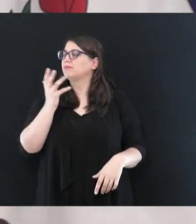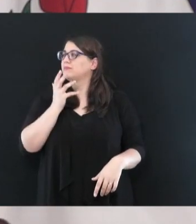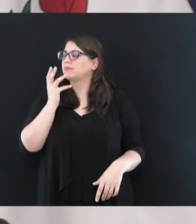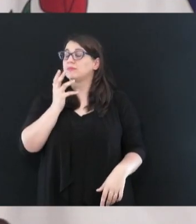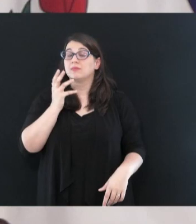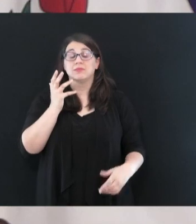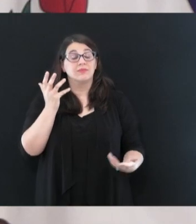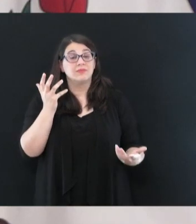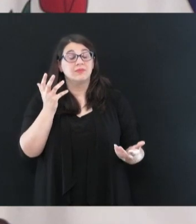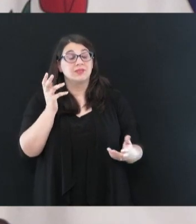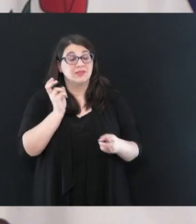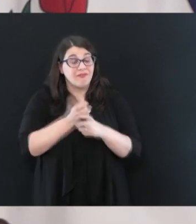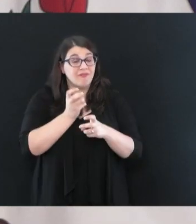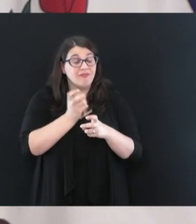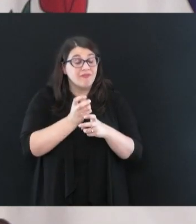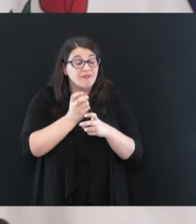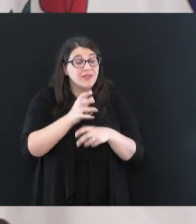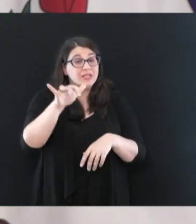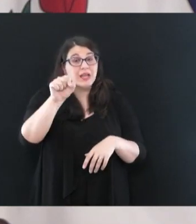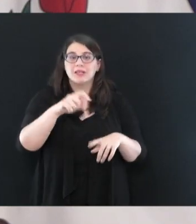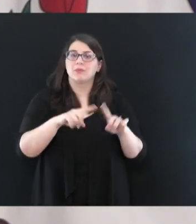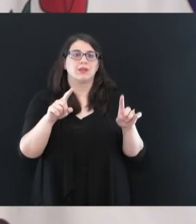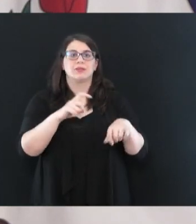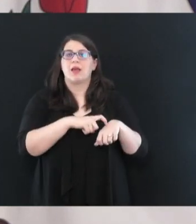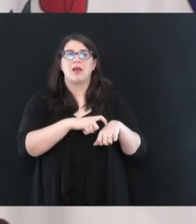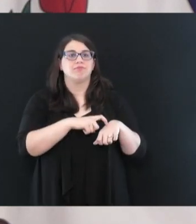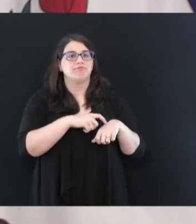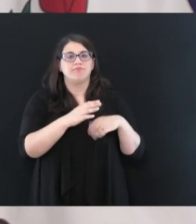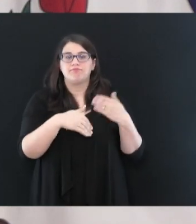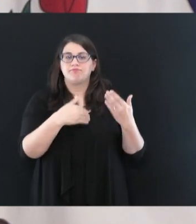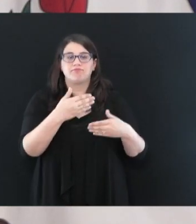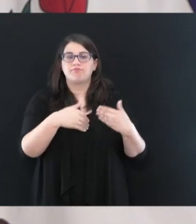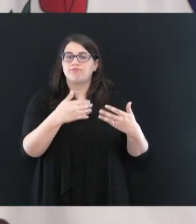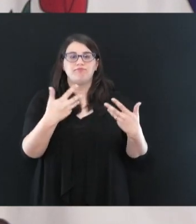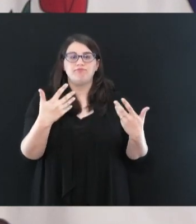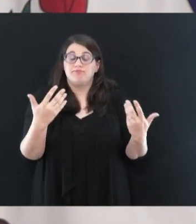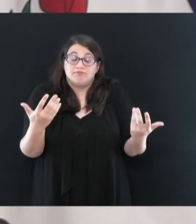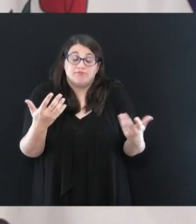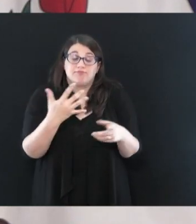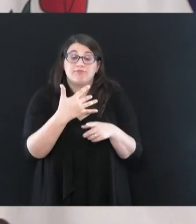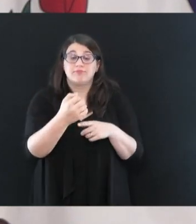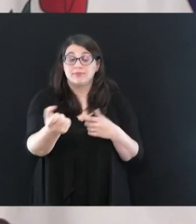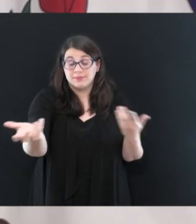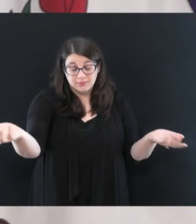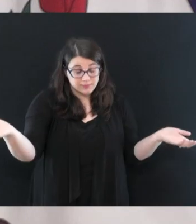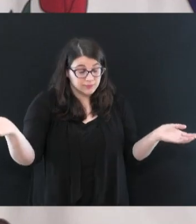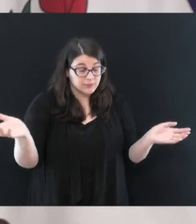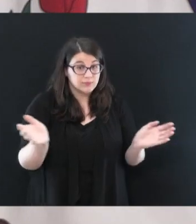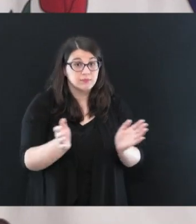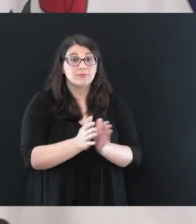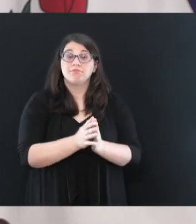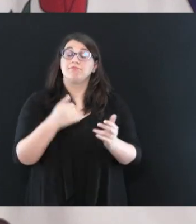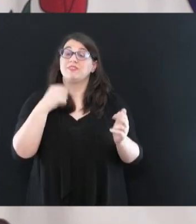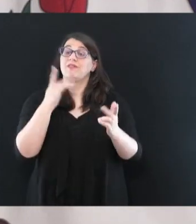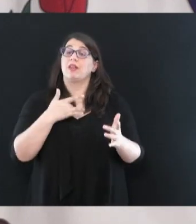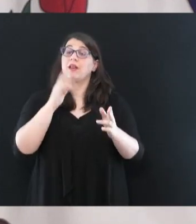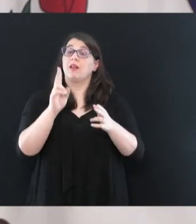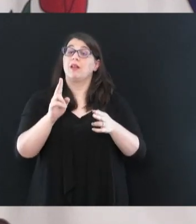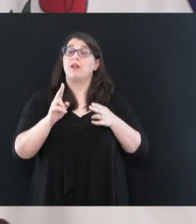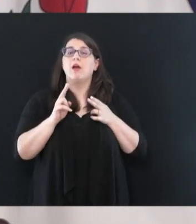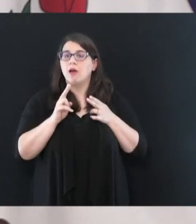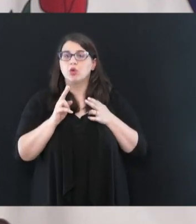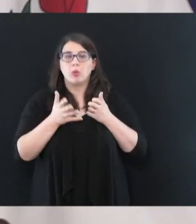on. It's been an honor. It's been an honor to navigate through this with you, and